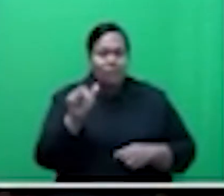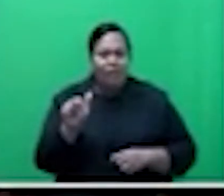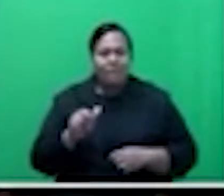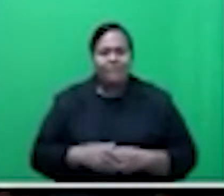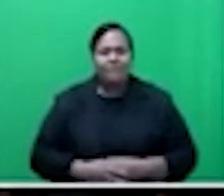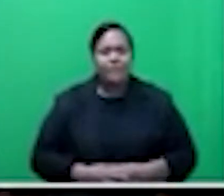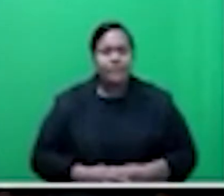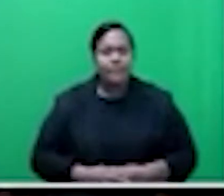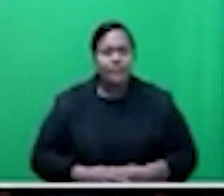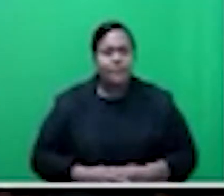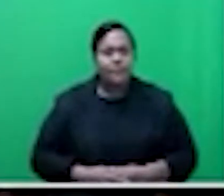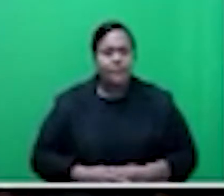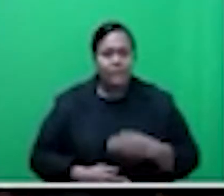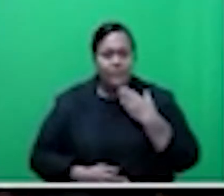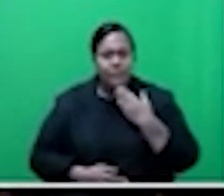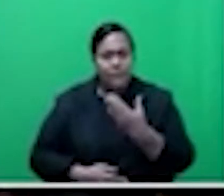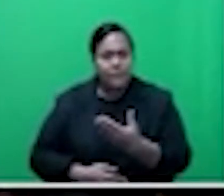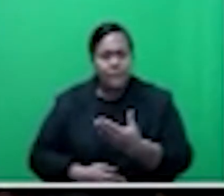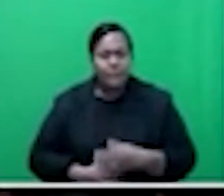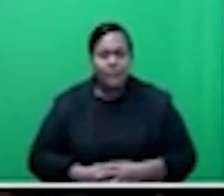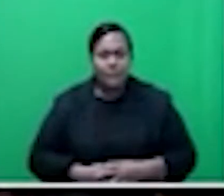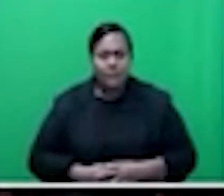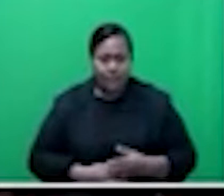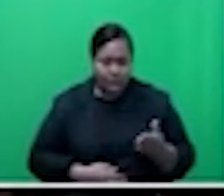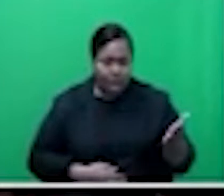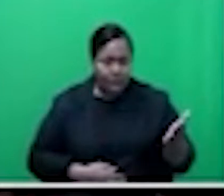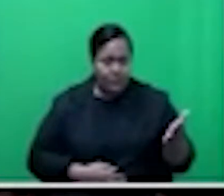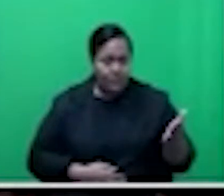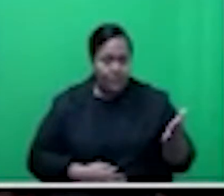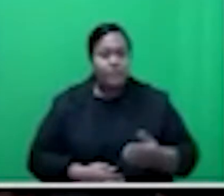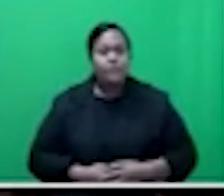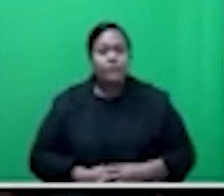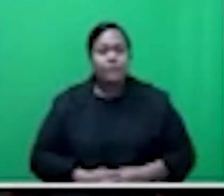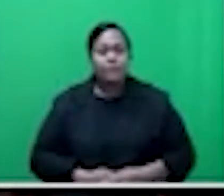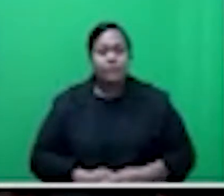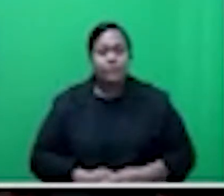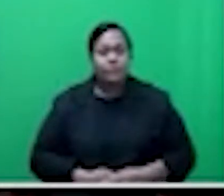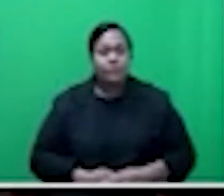Thank you. Honourable Philip Crisowell, you have the floor.